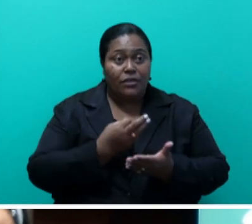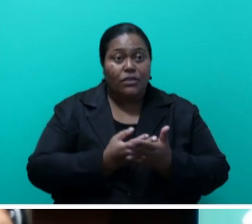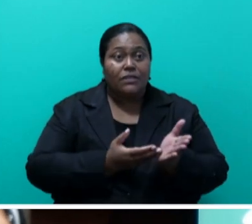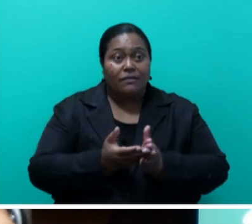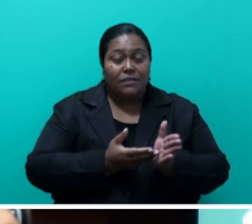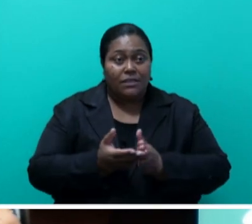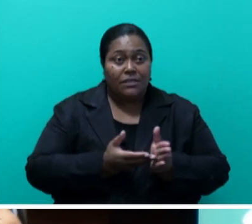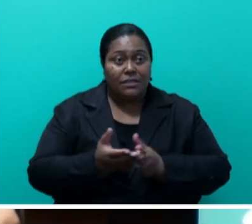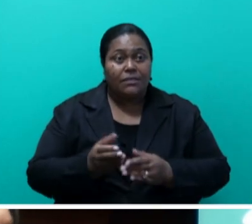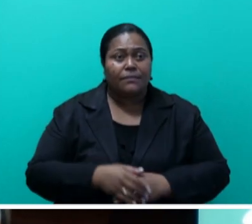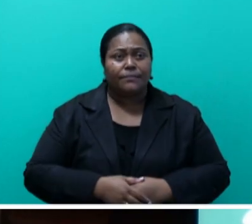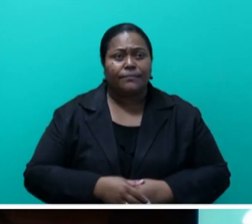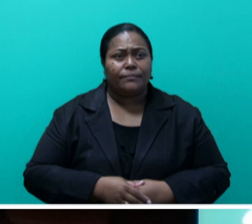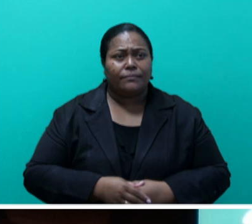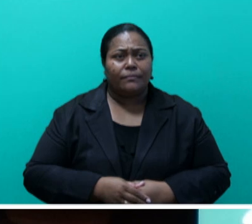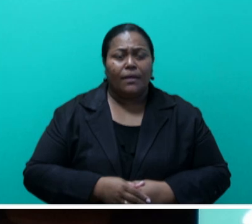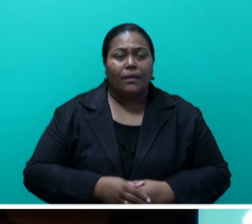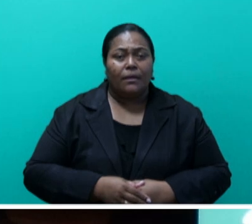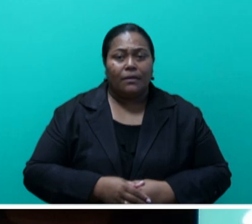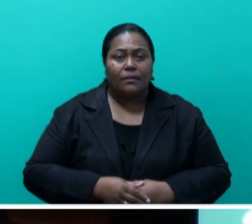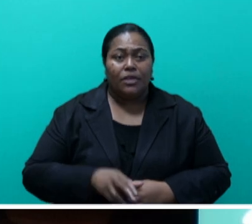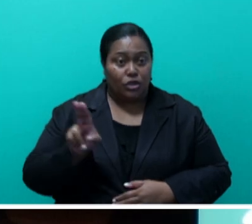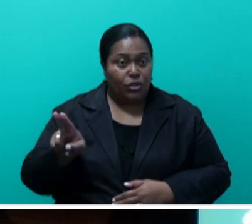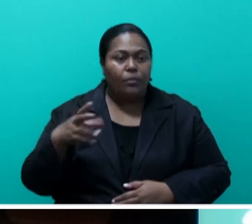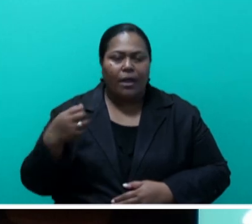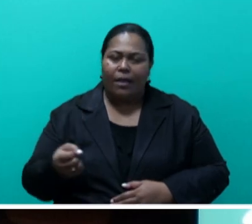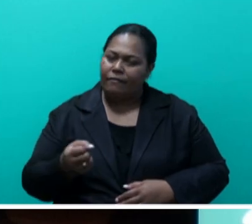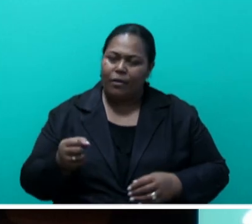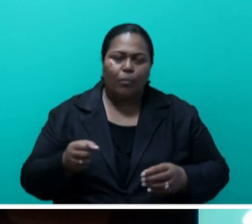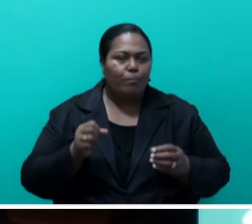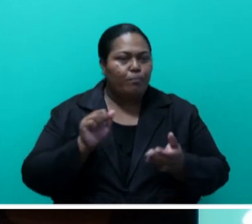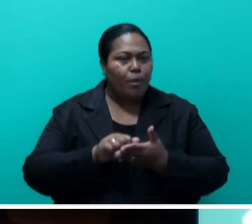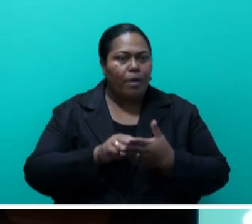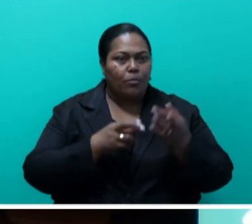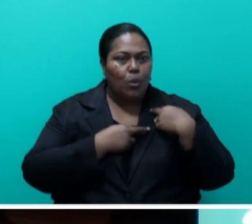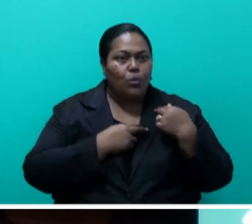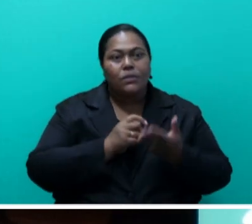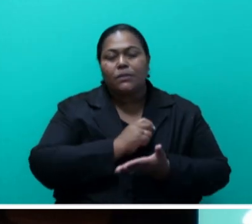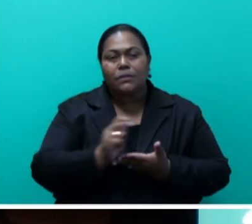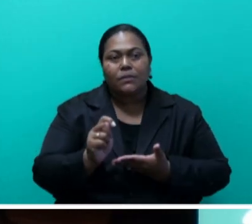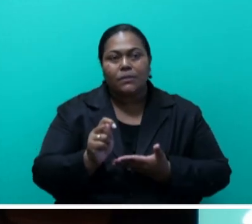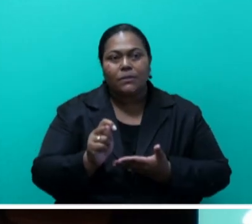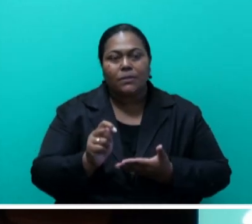Ombudsperson will play a crucial role in maintaining transparency and accountability in